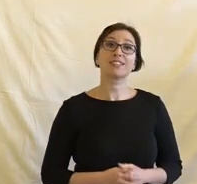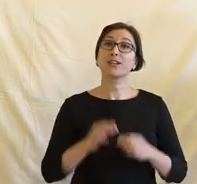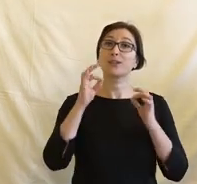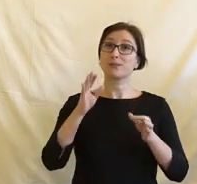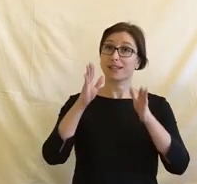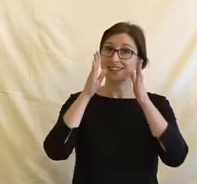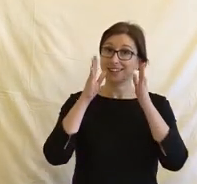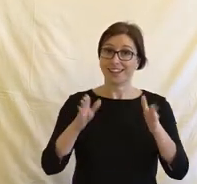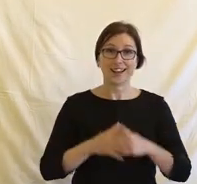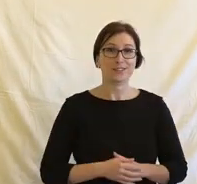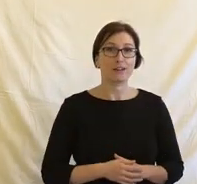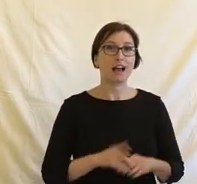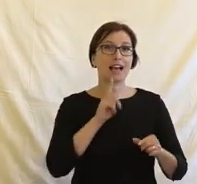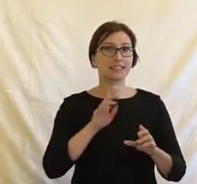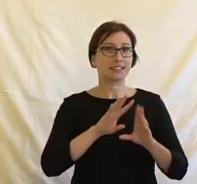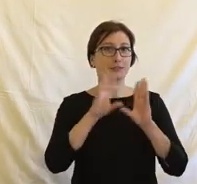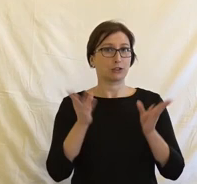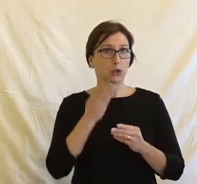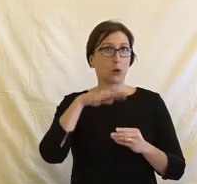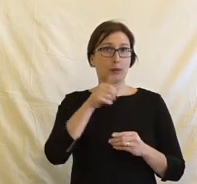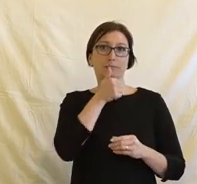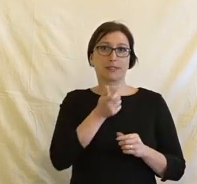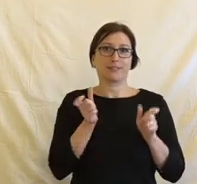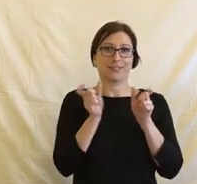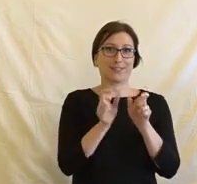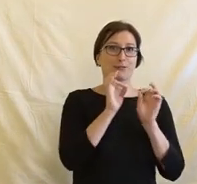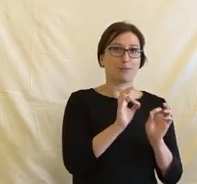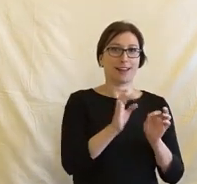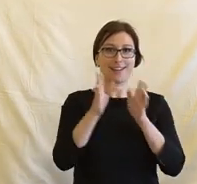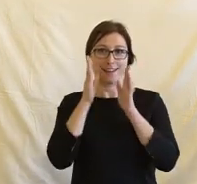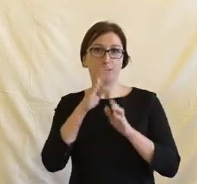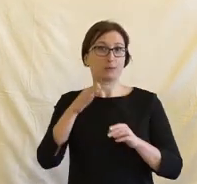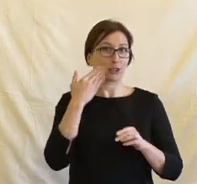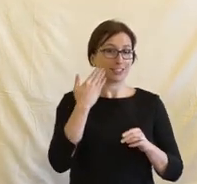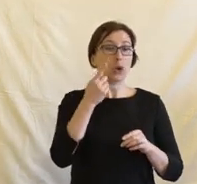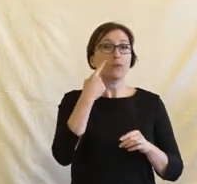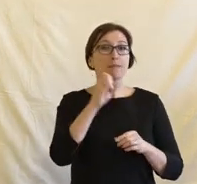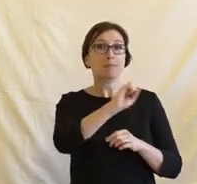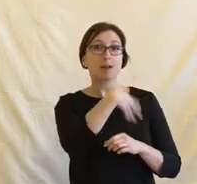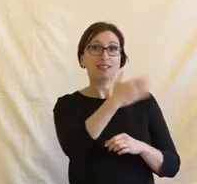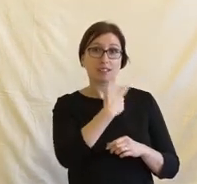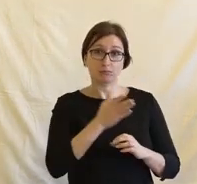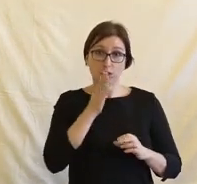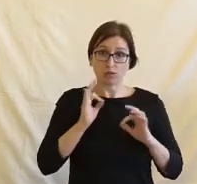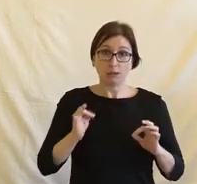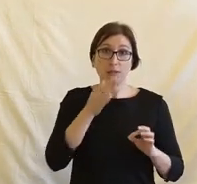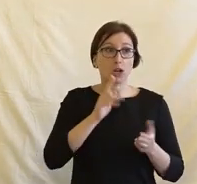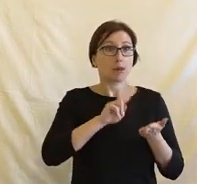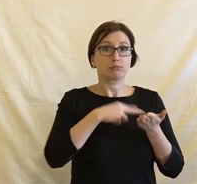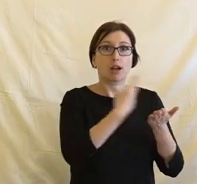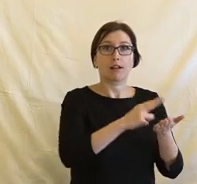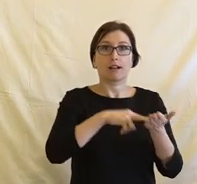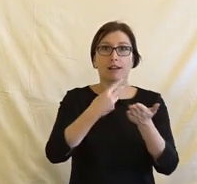Dobré ráno, to je tak asi všechno, co umím říct česky. Uvidím, jak to s tou prezentací půjde, když budu tlumočen.